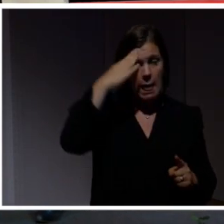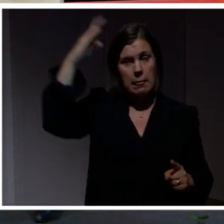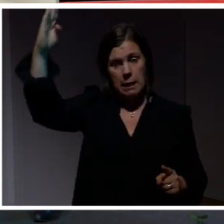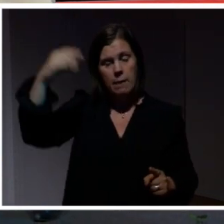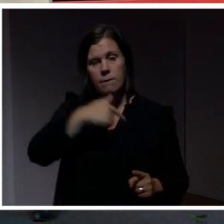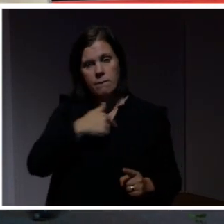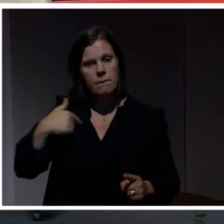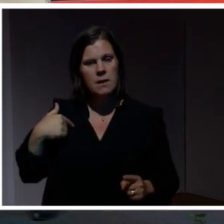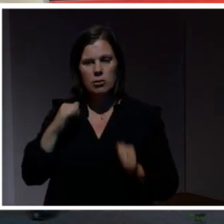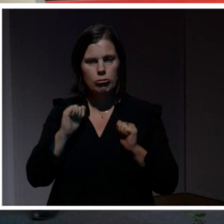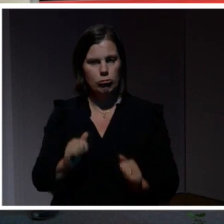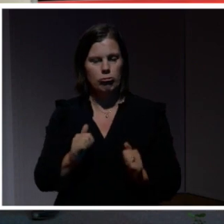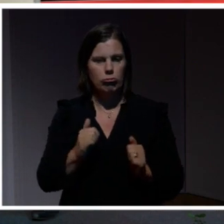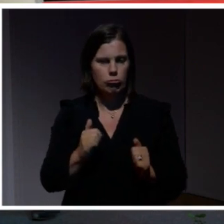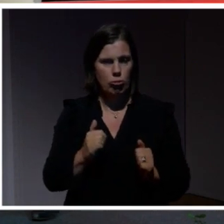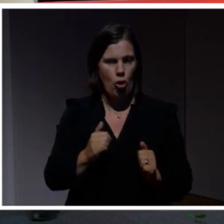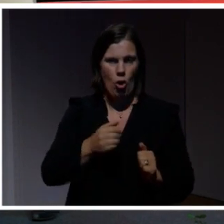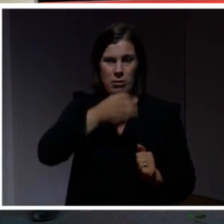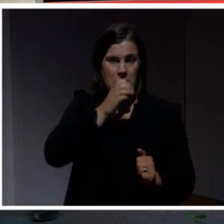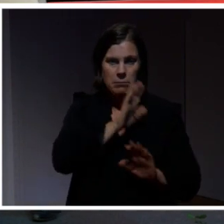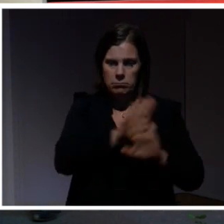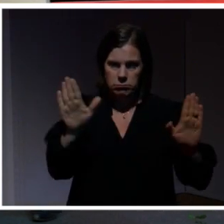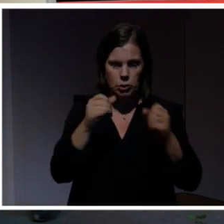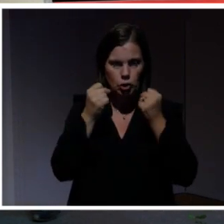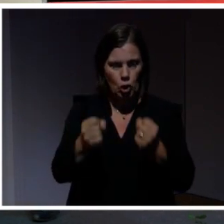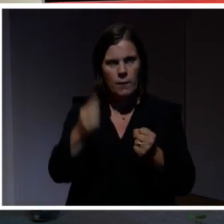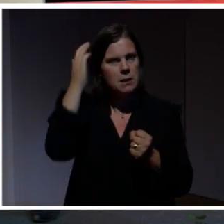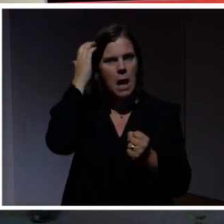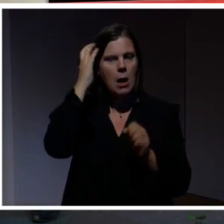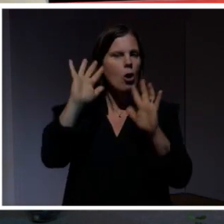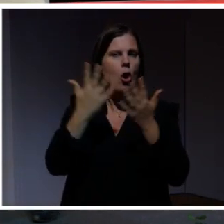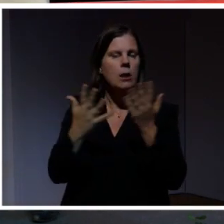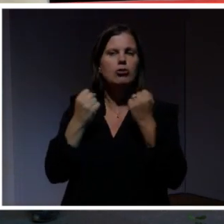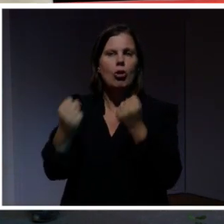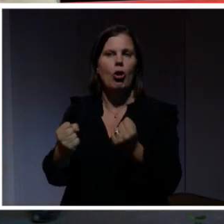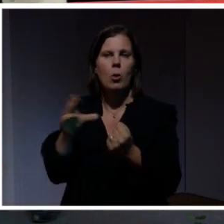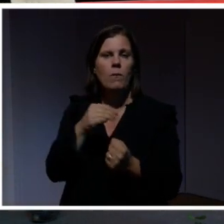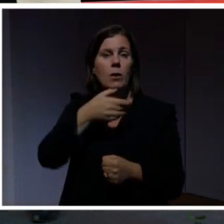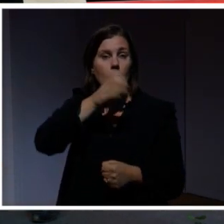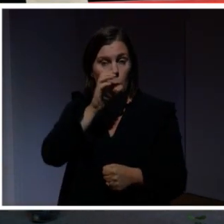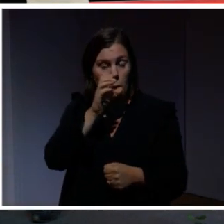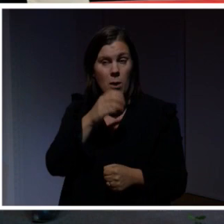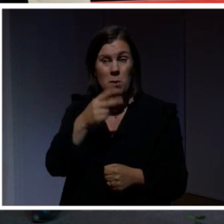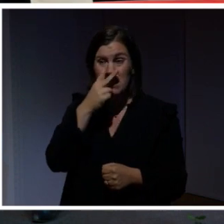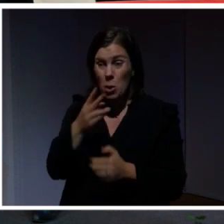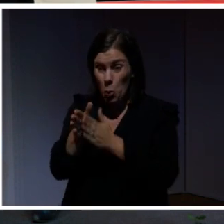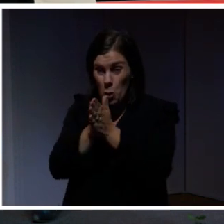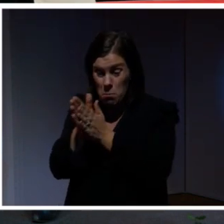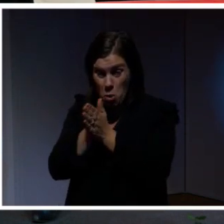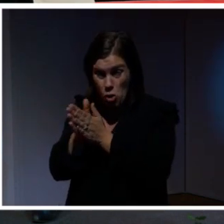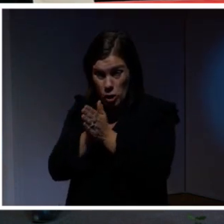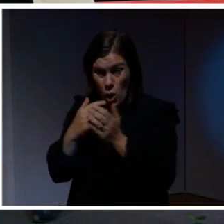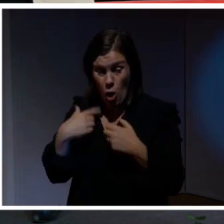old, we certainly should never do it when we've had something to drink, because our brain cannot handle it. Mm. And if you look at these challenges that